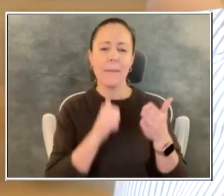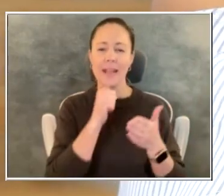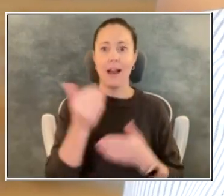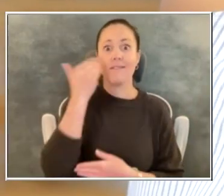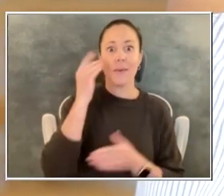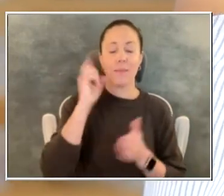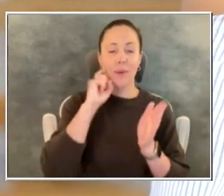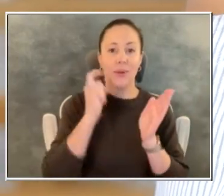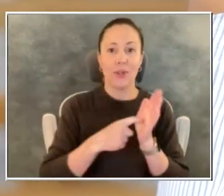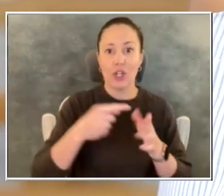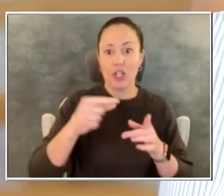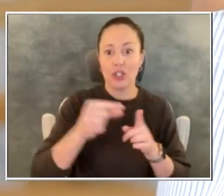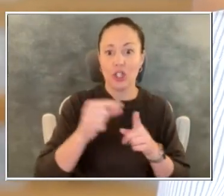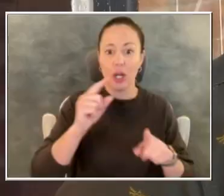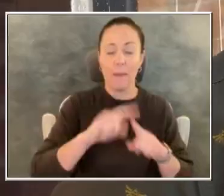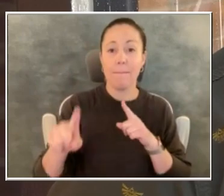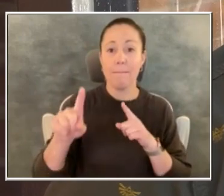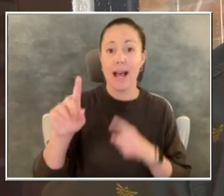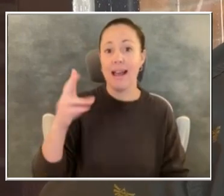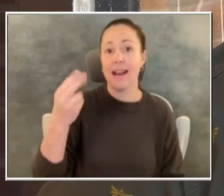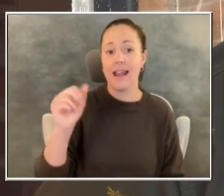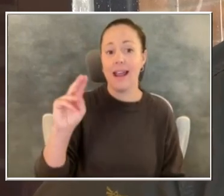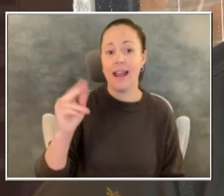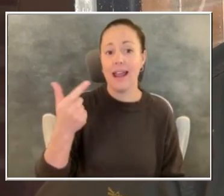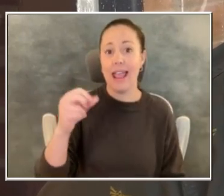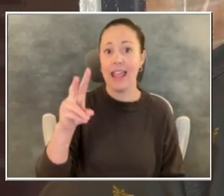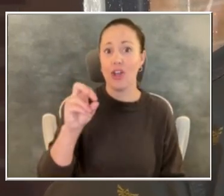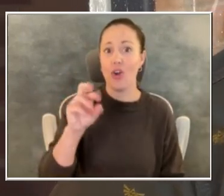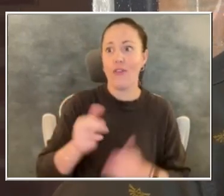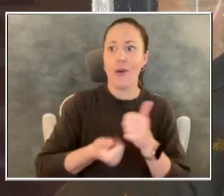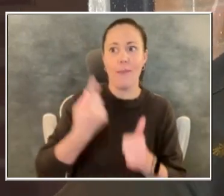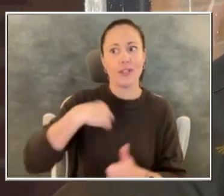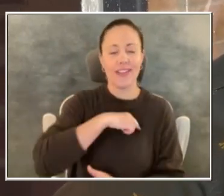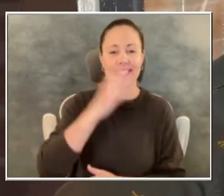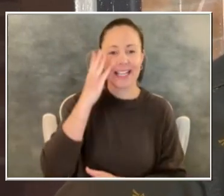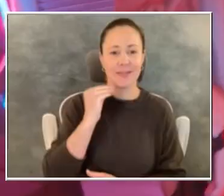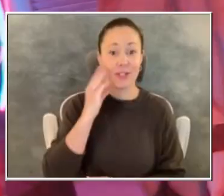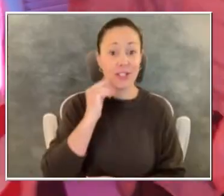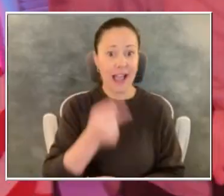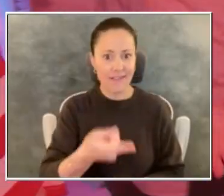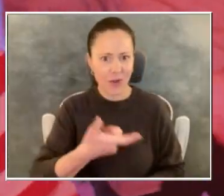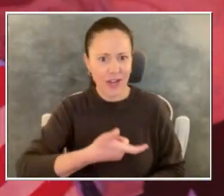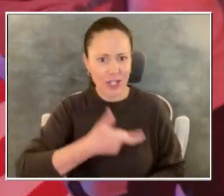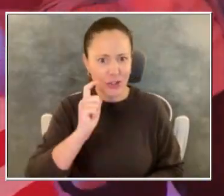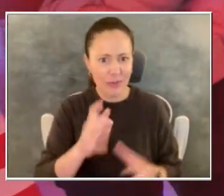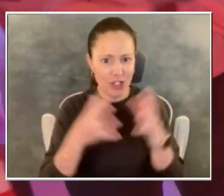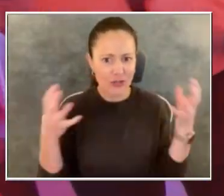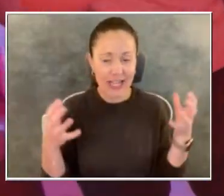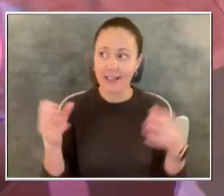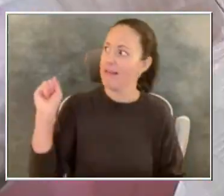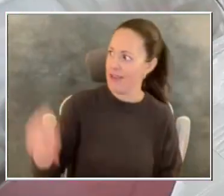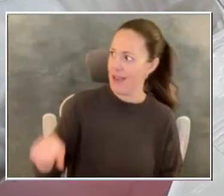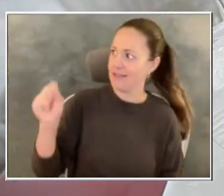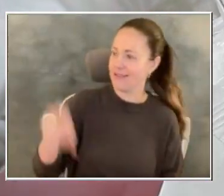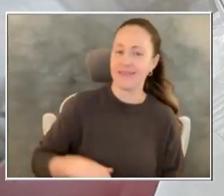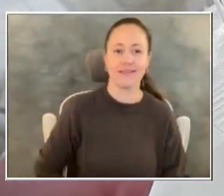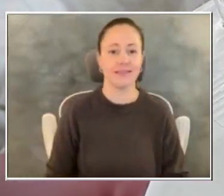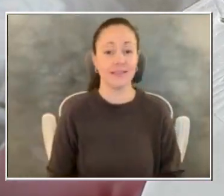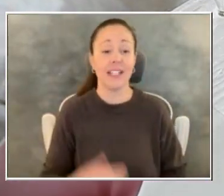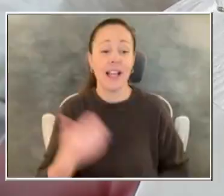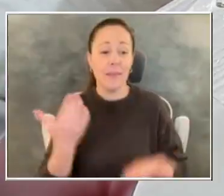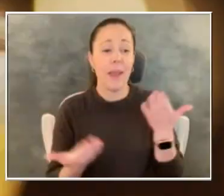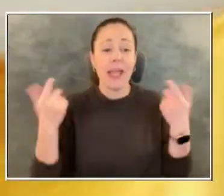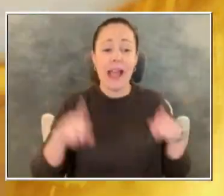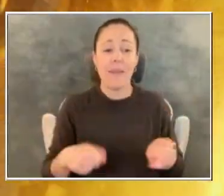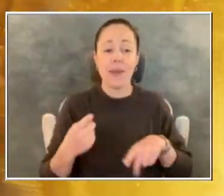basic hangover has happened to the best of us. Have you ever had too much to drink? Yes. Whether it's that one time in college or your best friend's